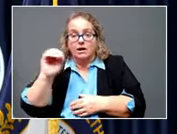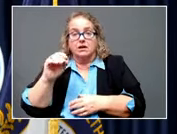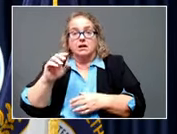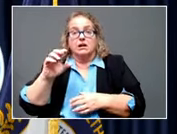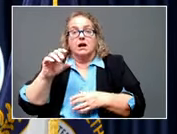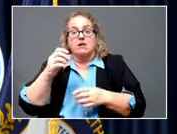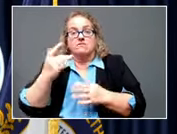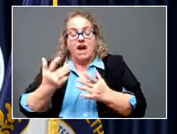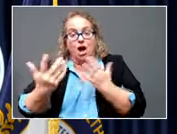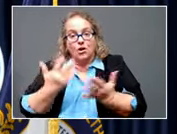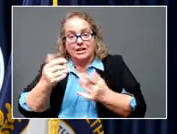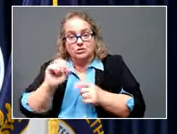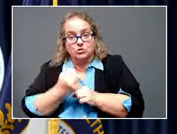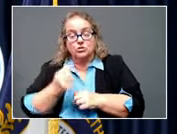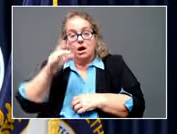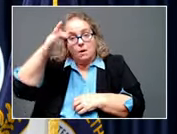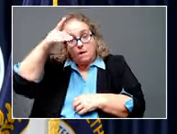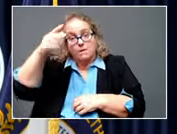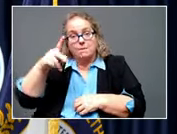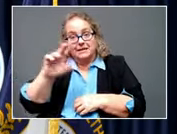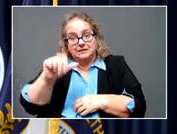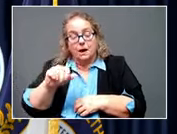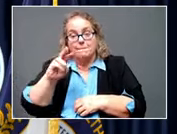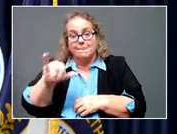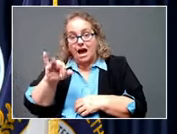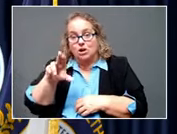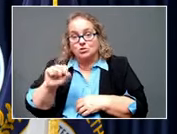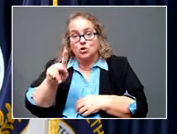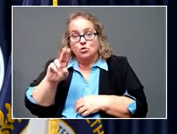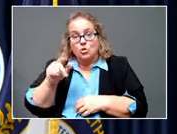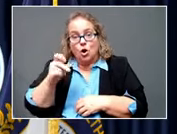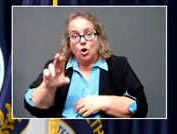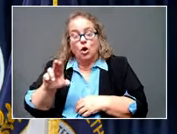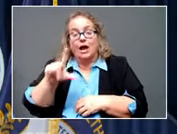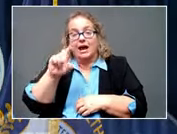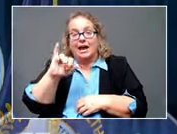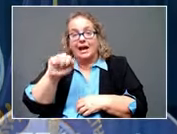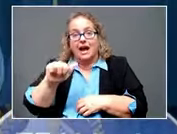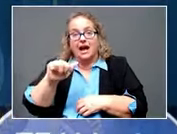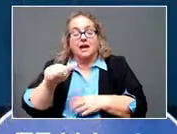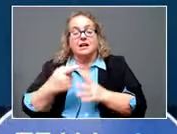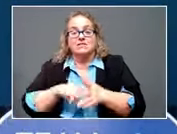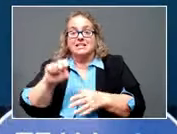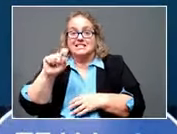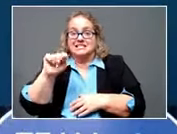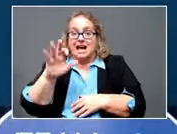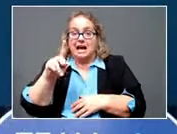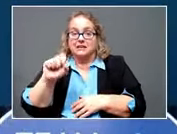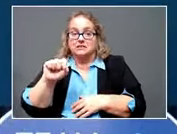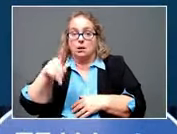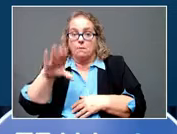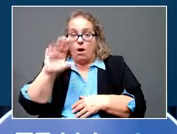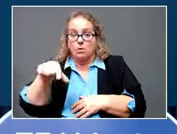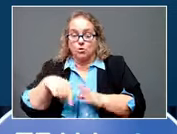Hunt Brothers Pizza, Meyer, Kroger, the Lee Initiative, Stacks Barbecue in Frankfort. And once again,